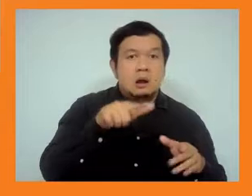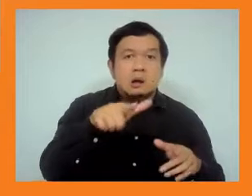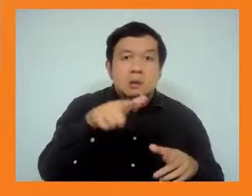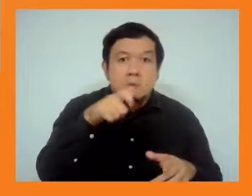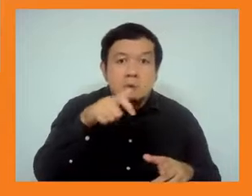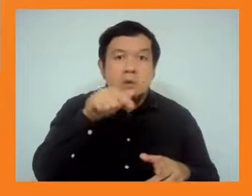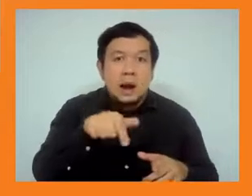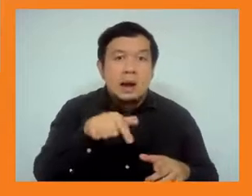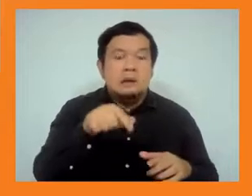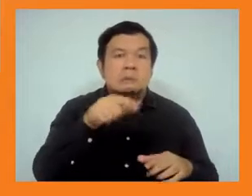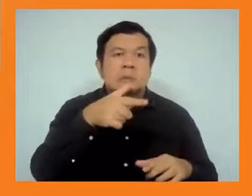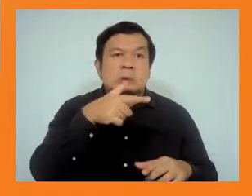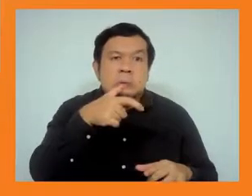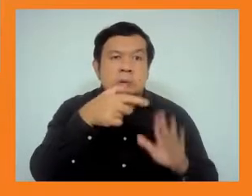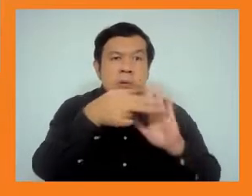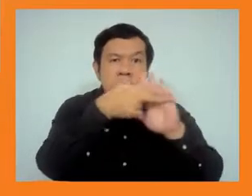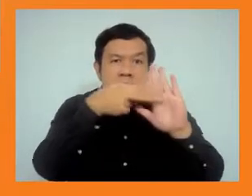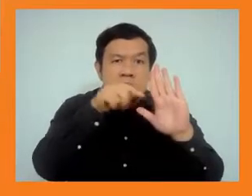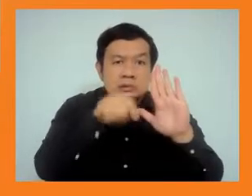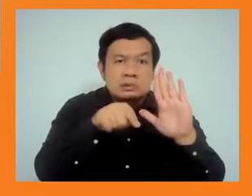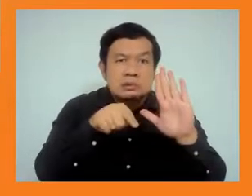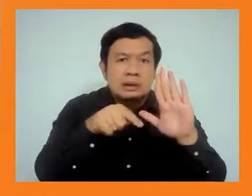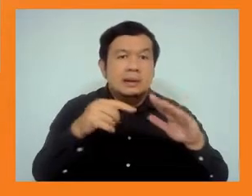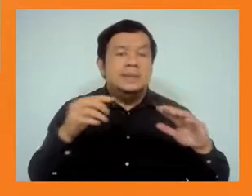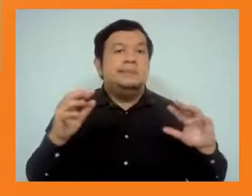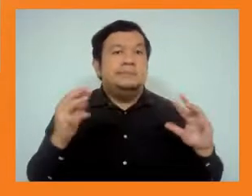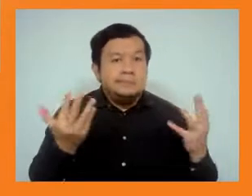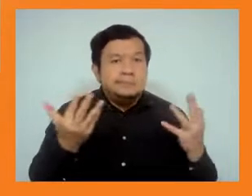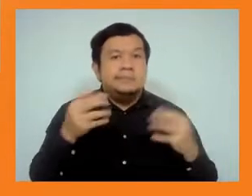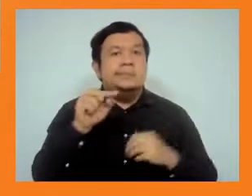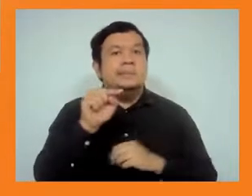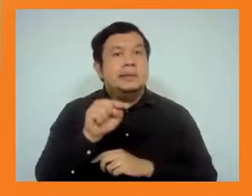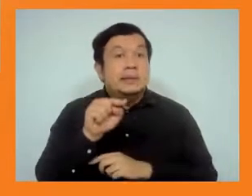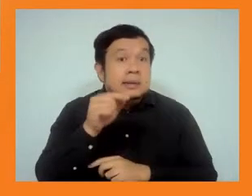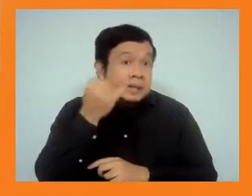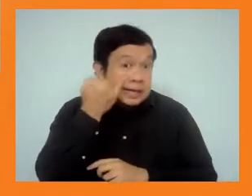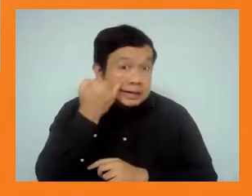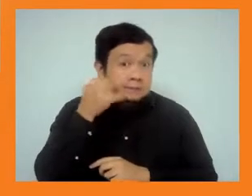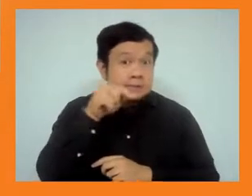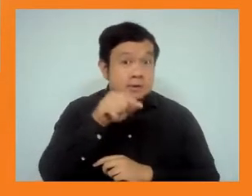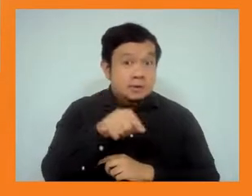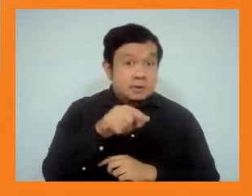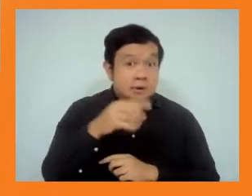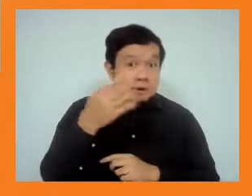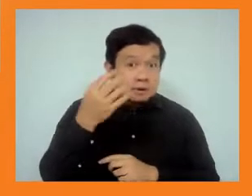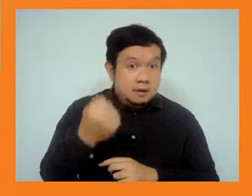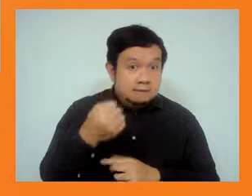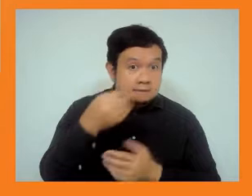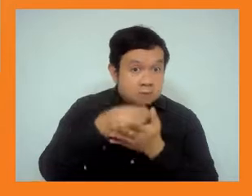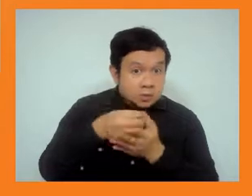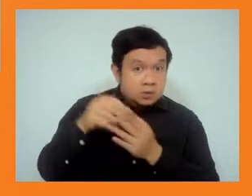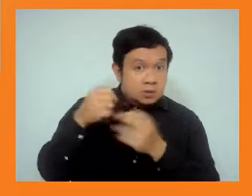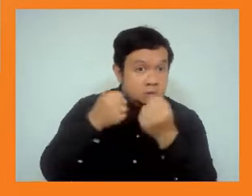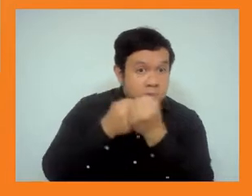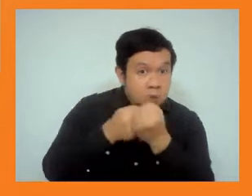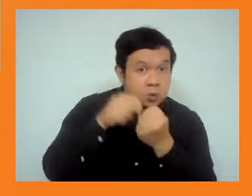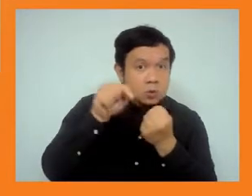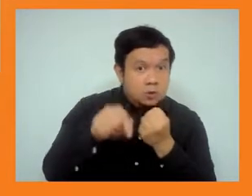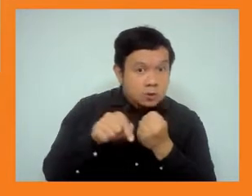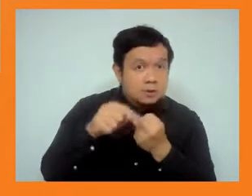those project steering committees. And one other issue, when it comes to the